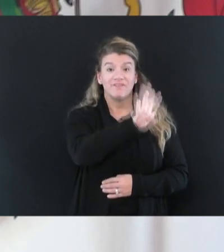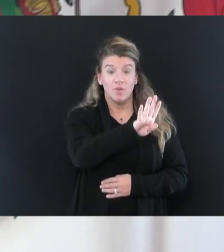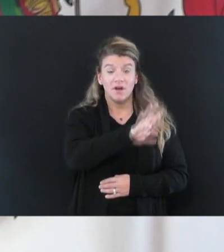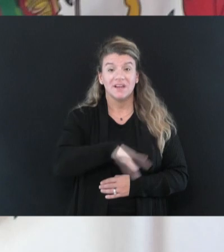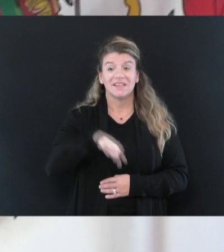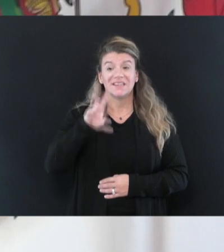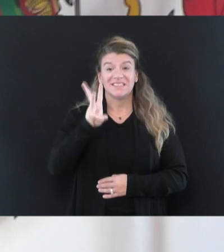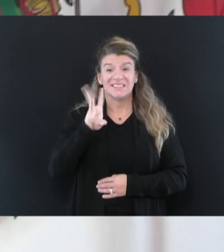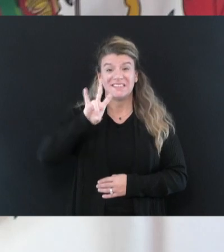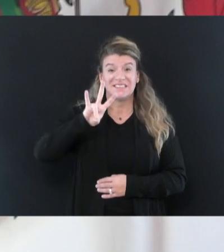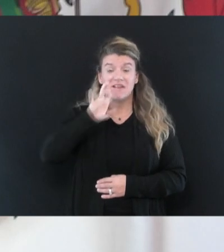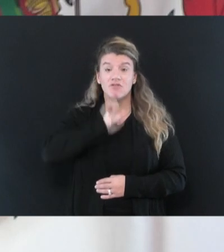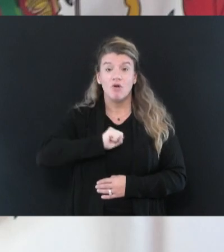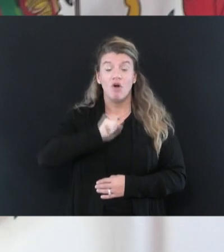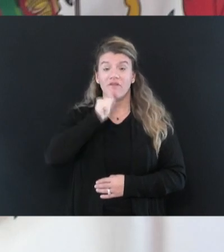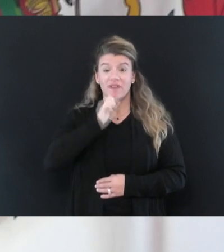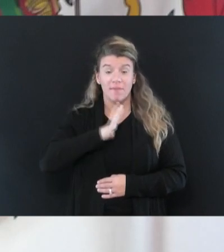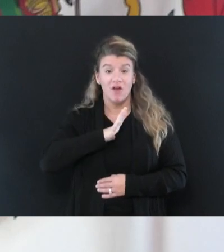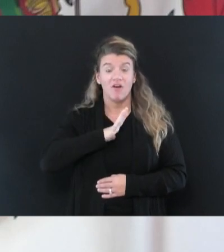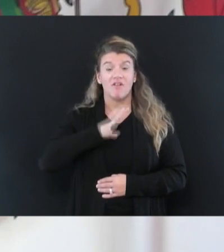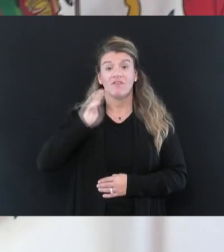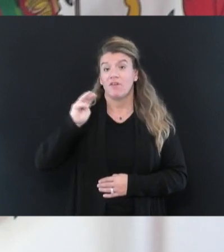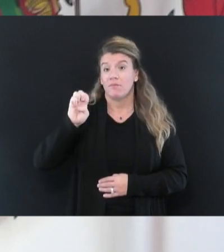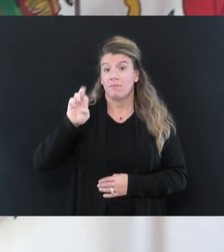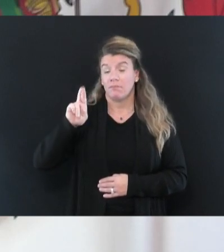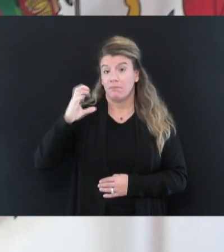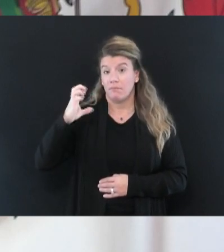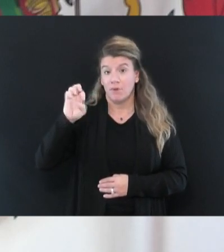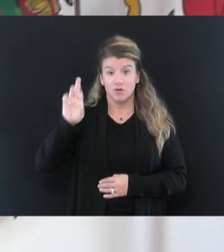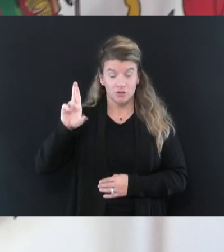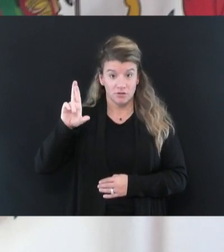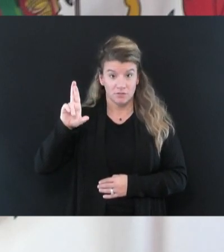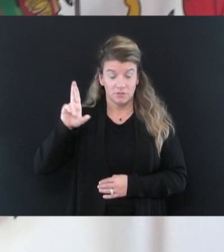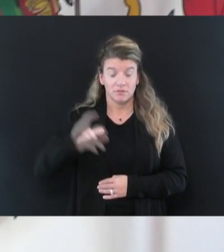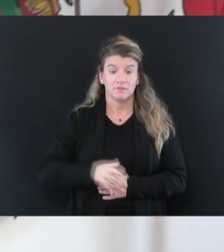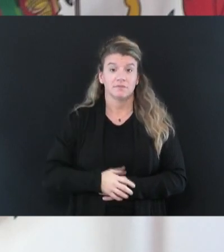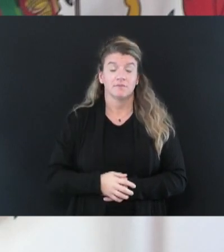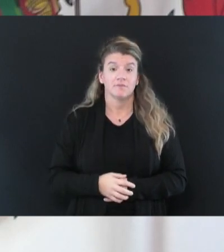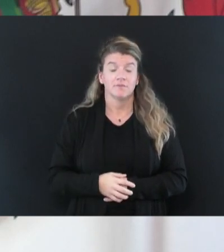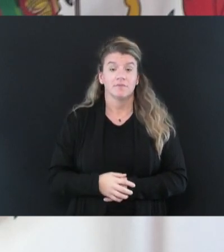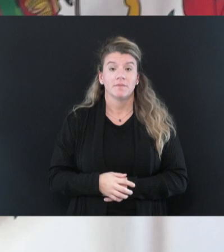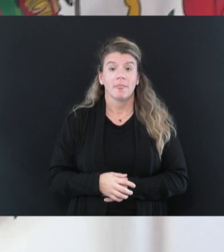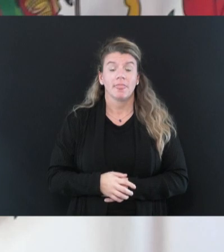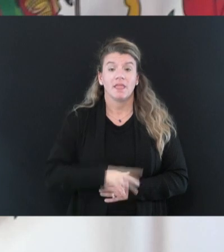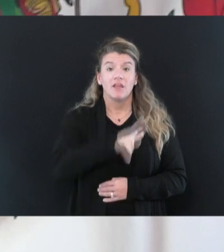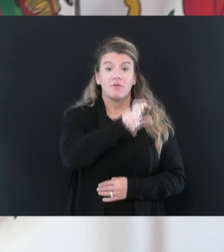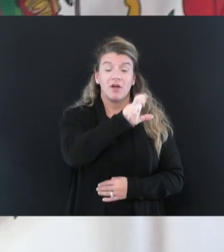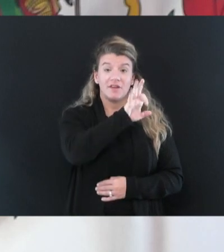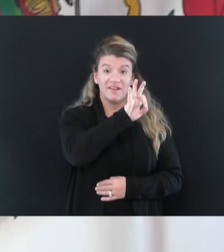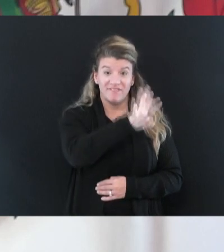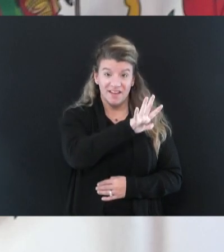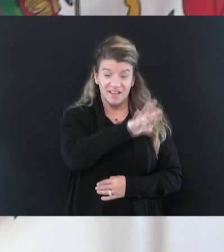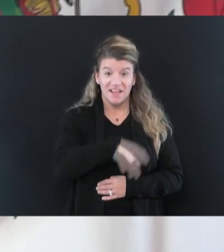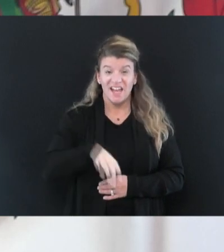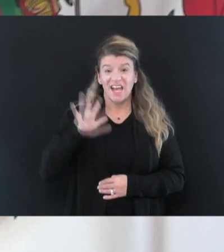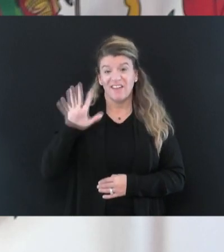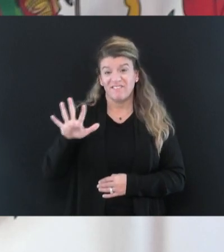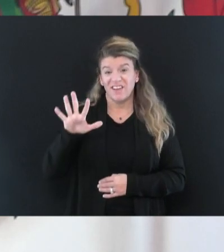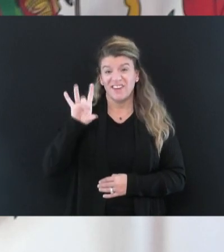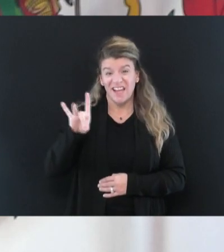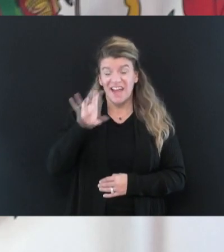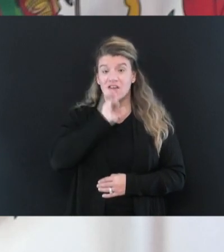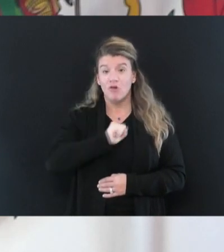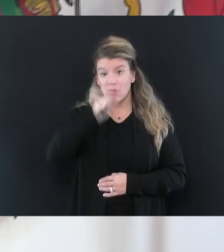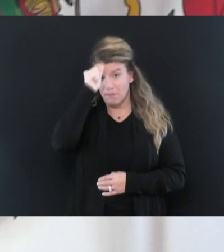a 67-year-old female from Mercer County. Our 395th death, a